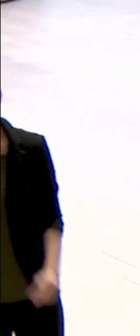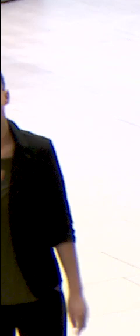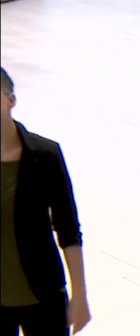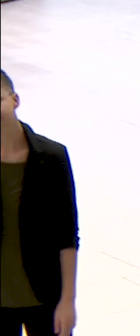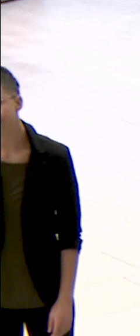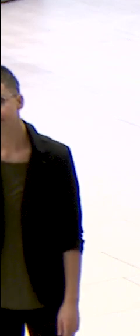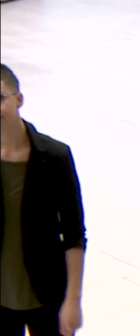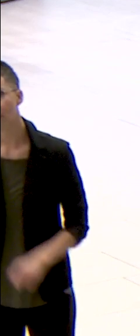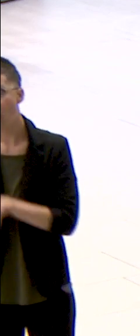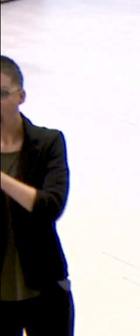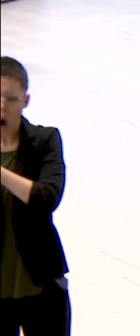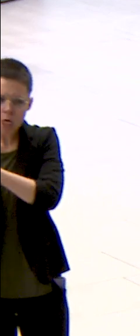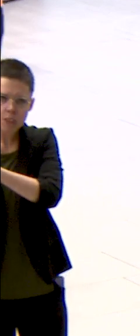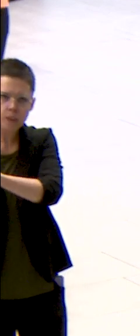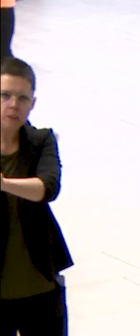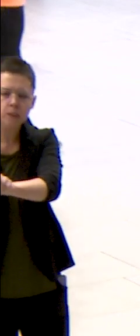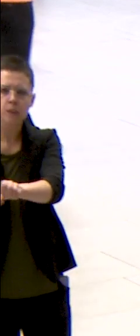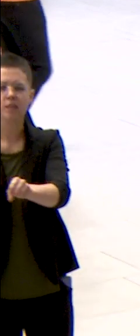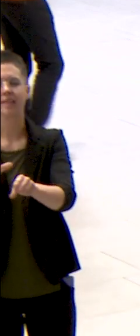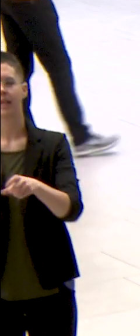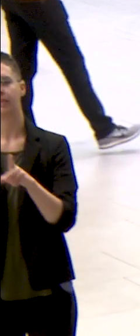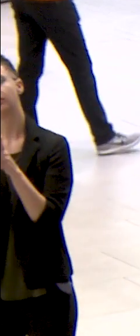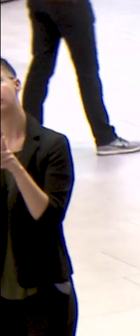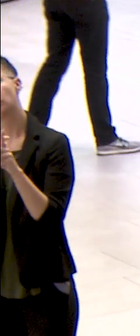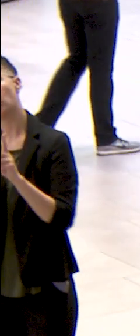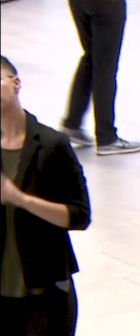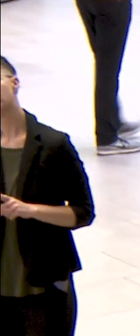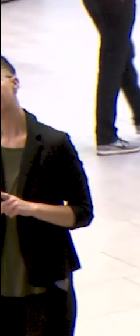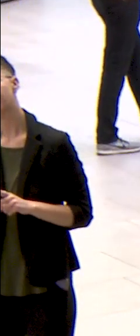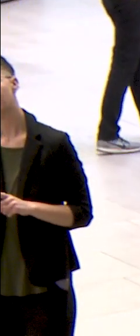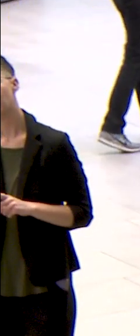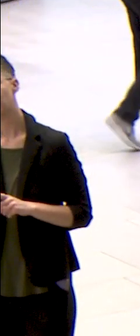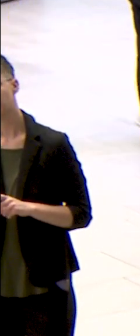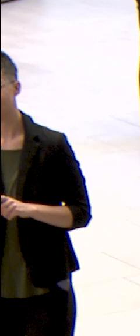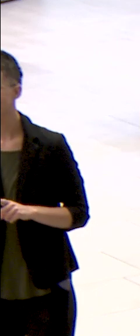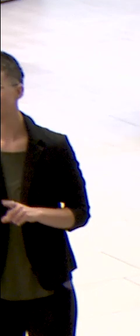so they're pillaging, right? They're coming through. So that's where the term culture vulture comes in. Don't be one, okay?